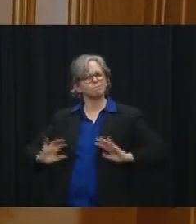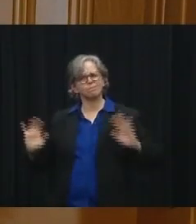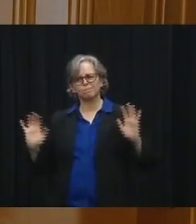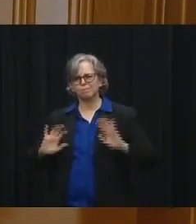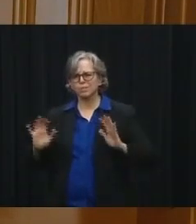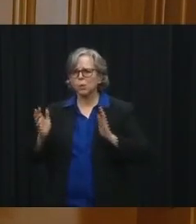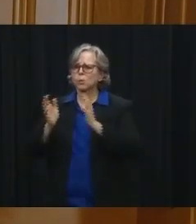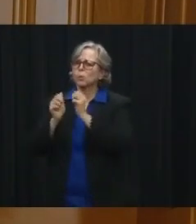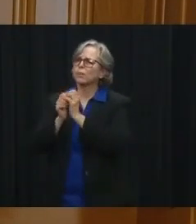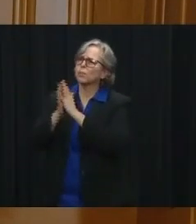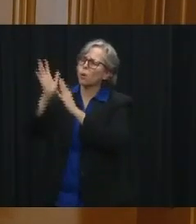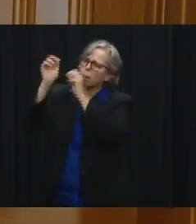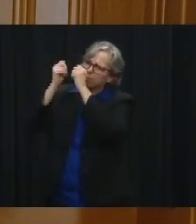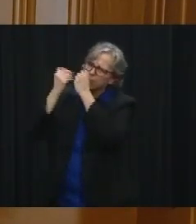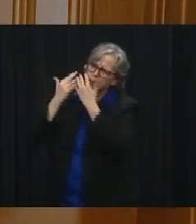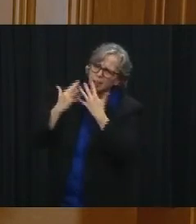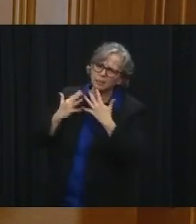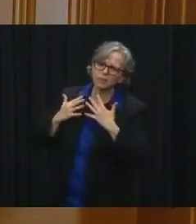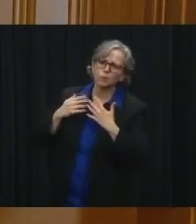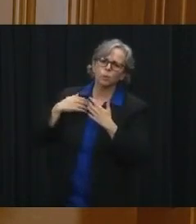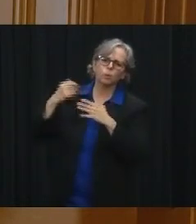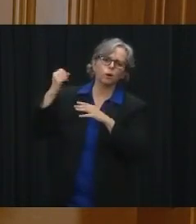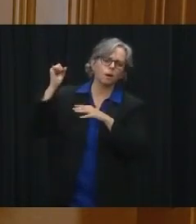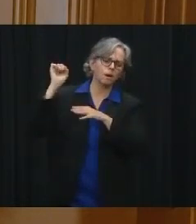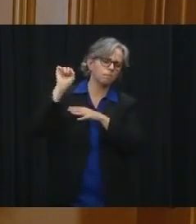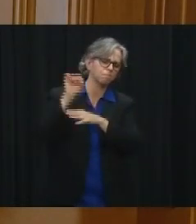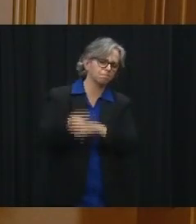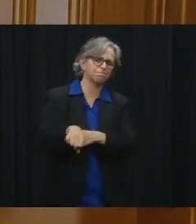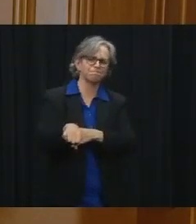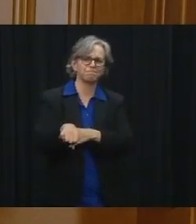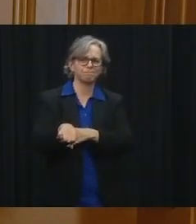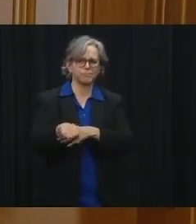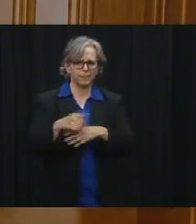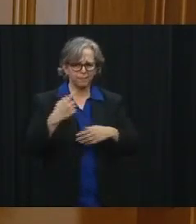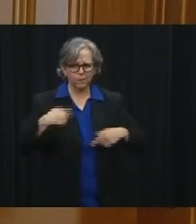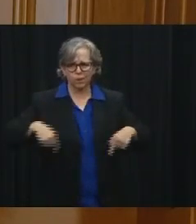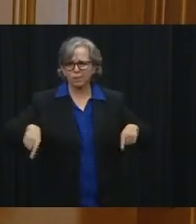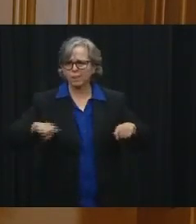prevail over the unholy forces of our enemy.